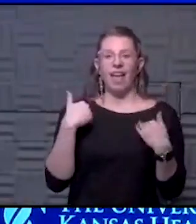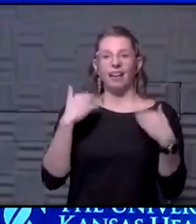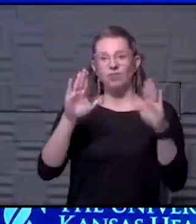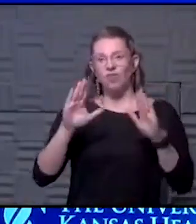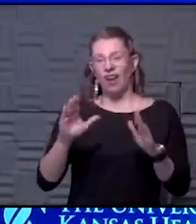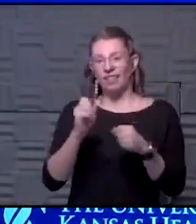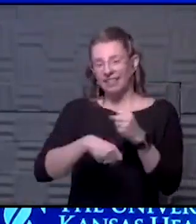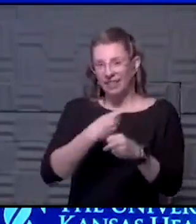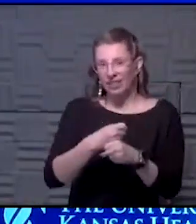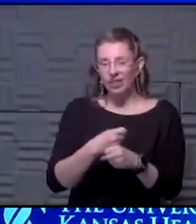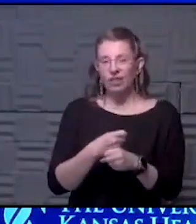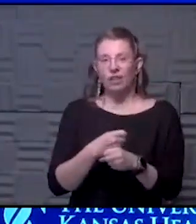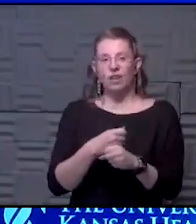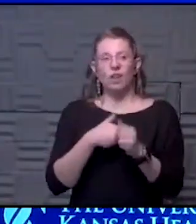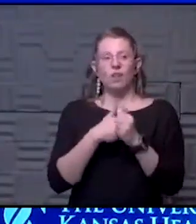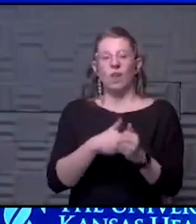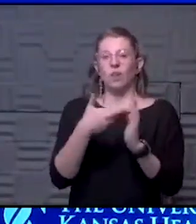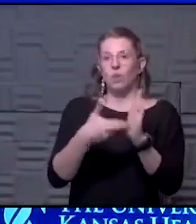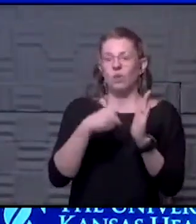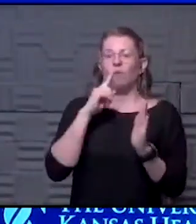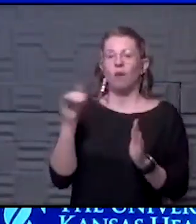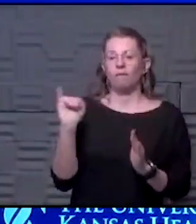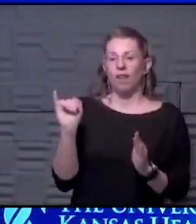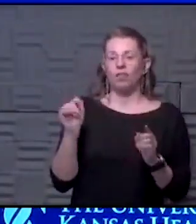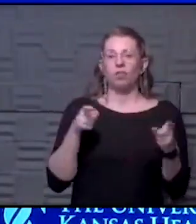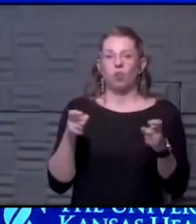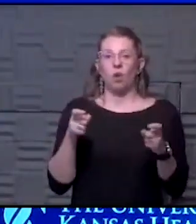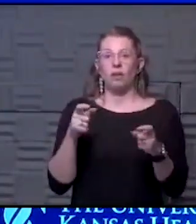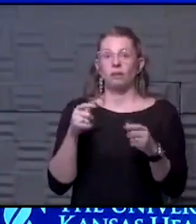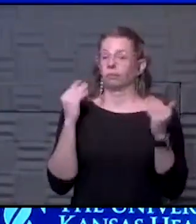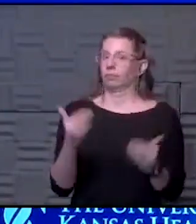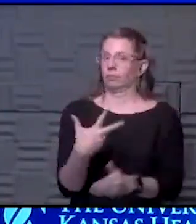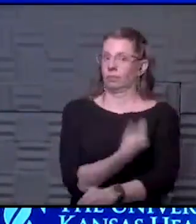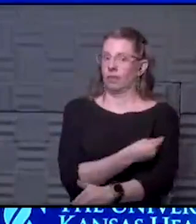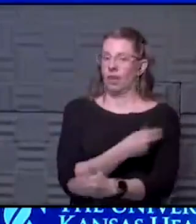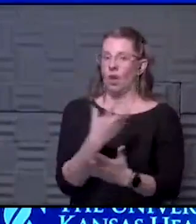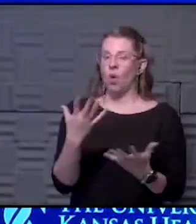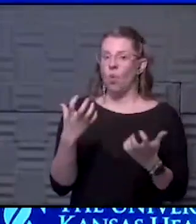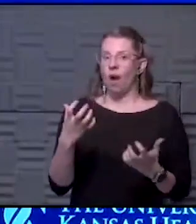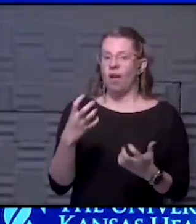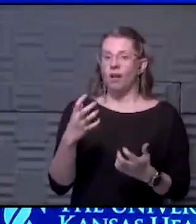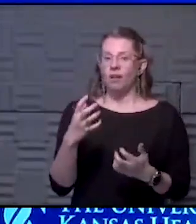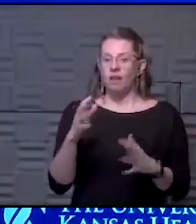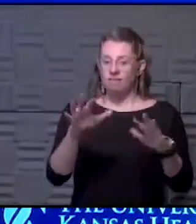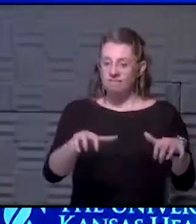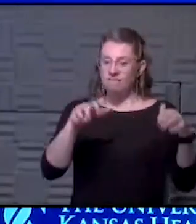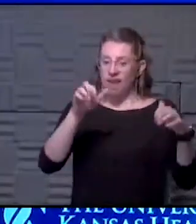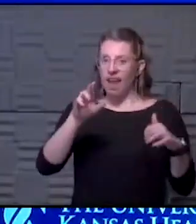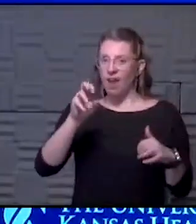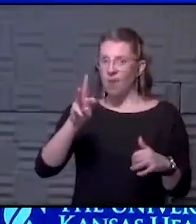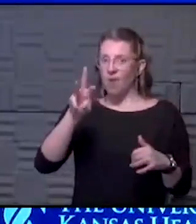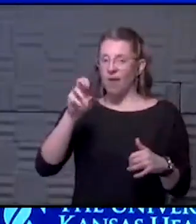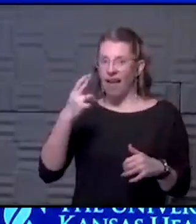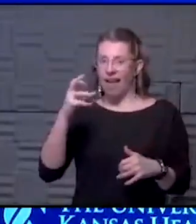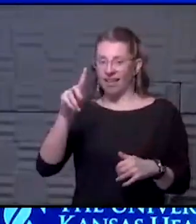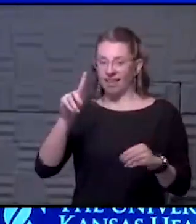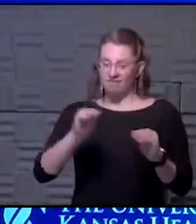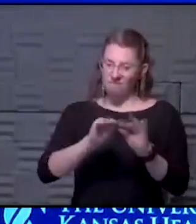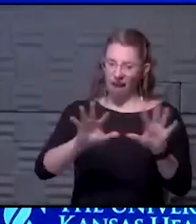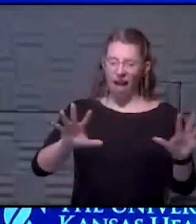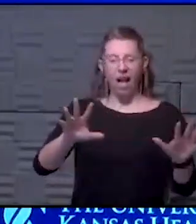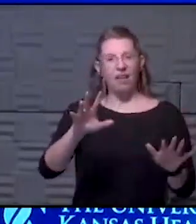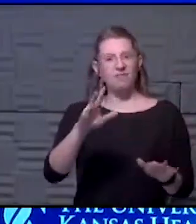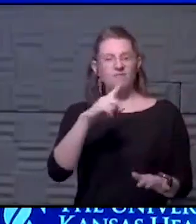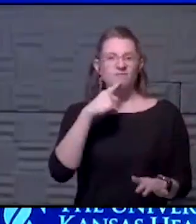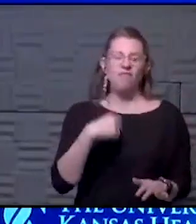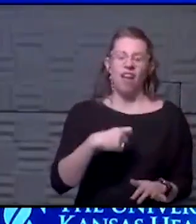rules of infection control. Get your vaccination, because we want to turn Arrowhead red in the fall. We want to have Kaufman blue